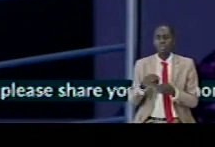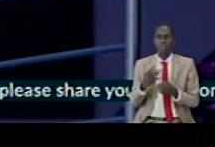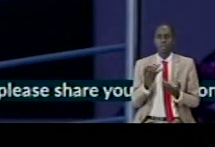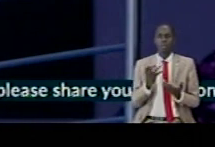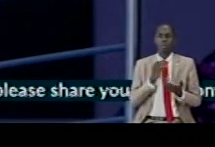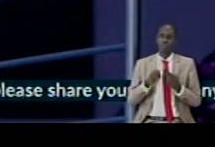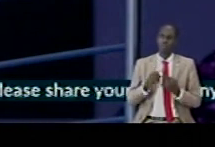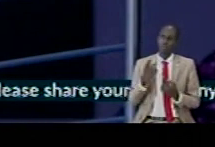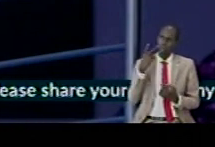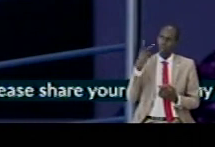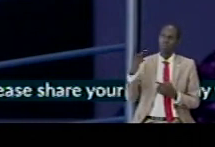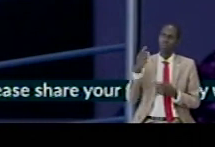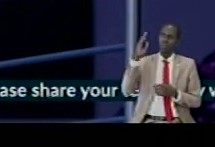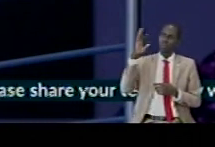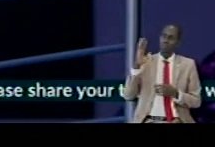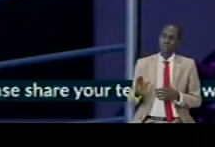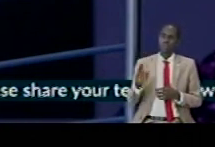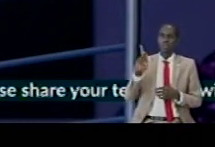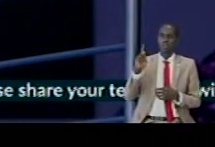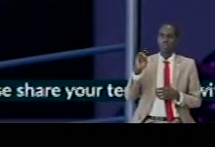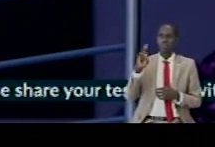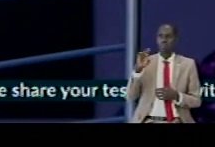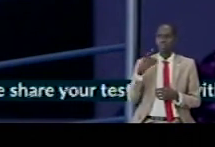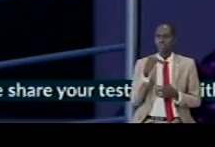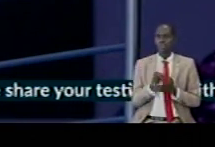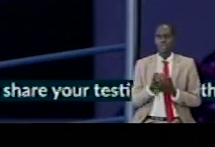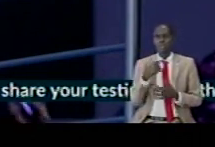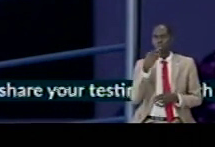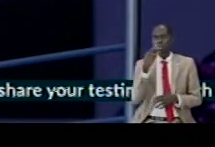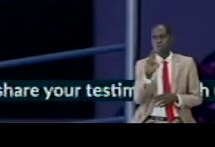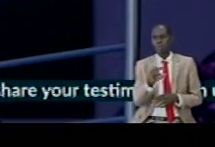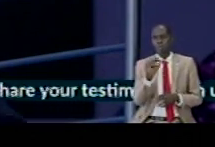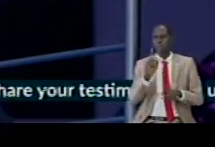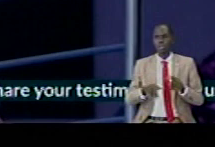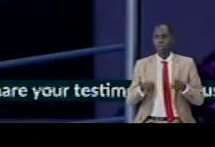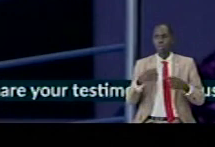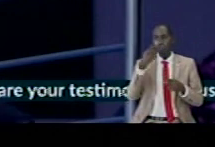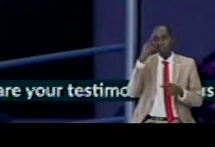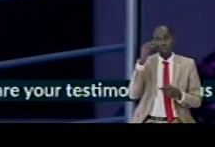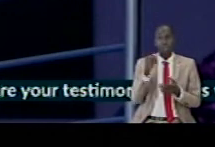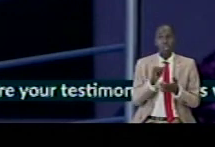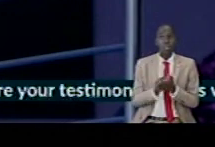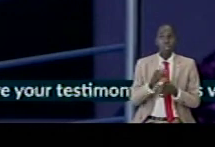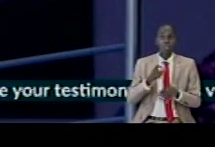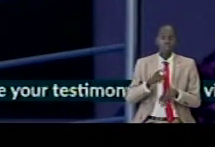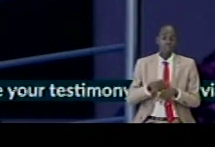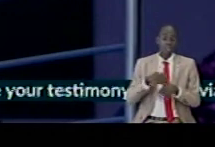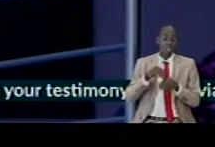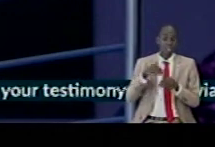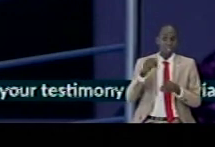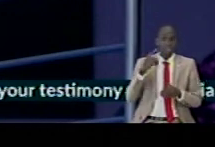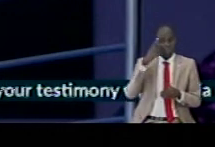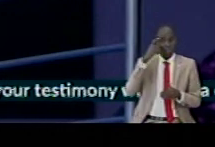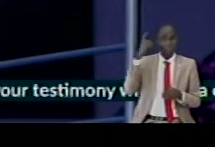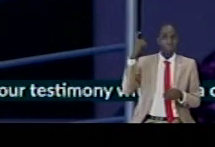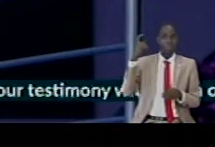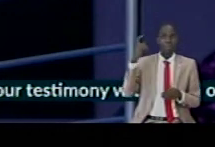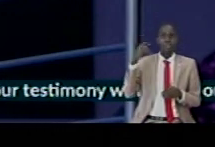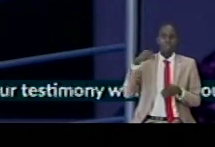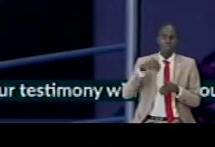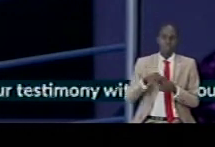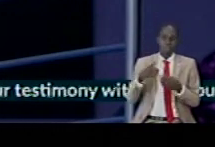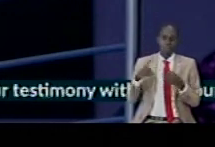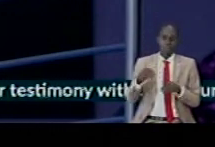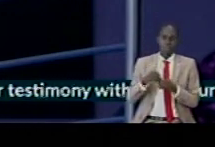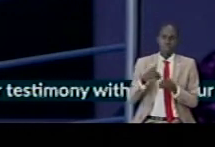Kumuyi. He said no, that I should not go because during that time on my dream, he's in our location church there.